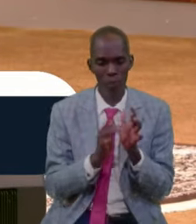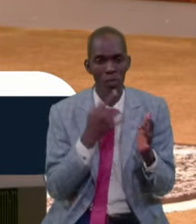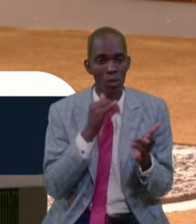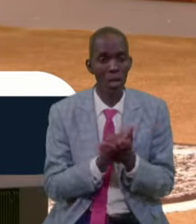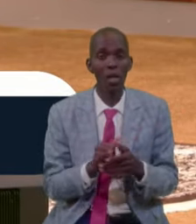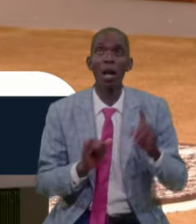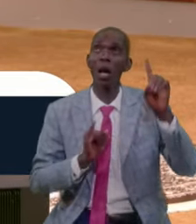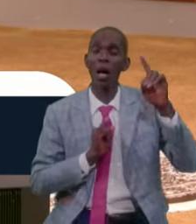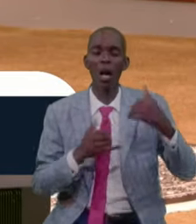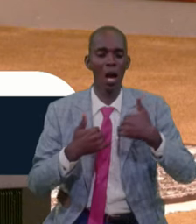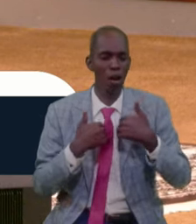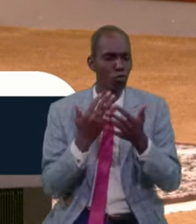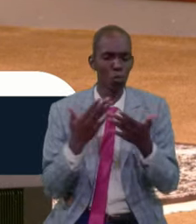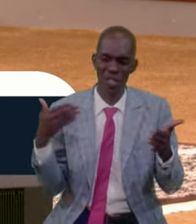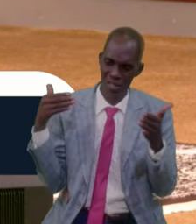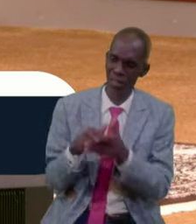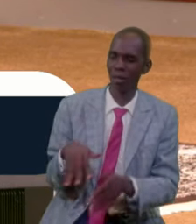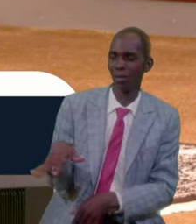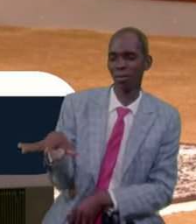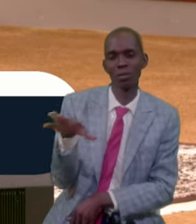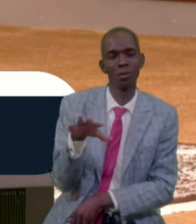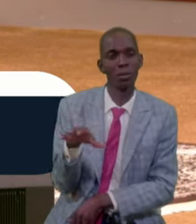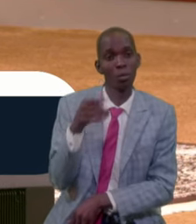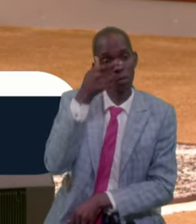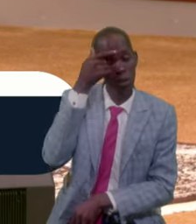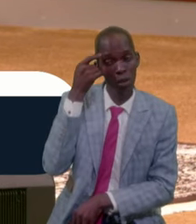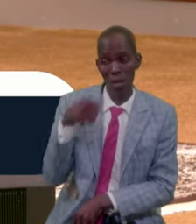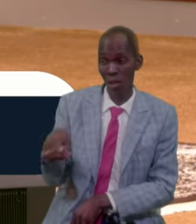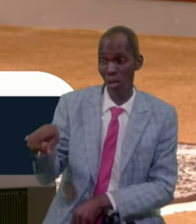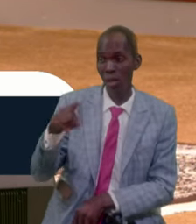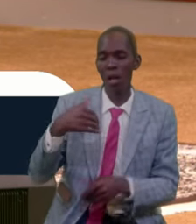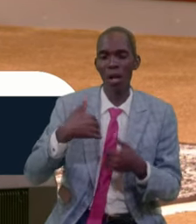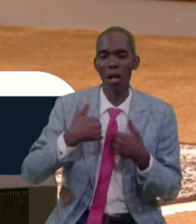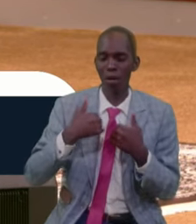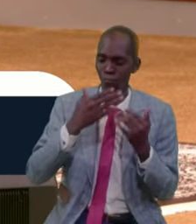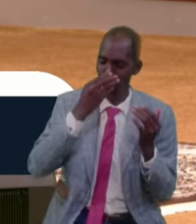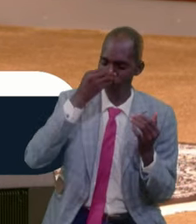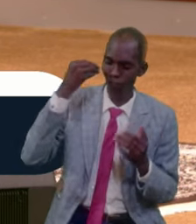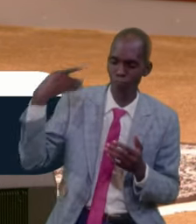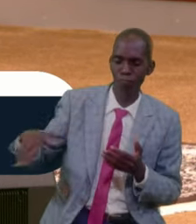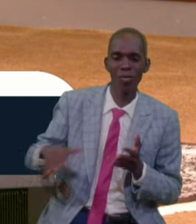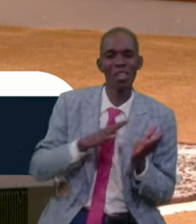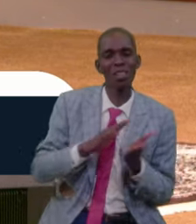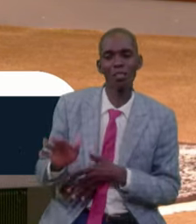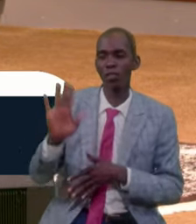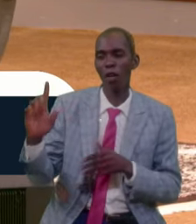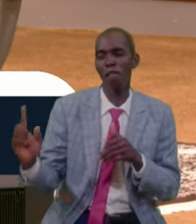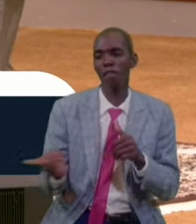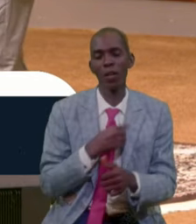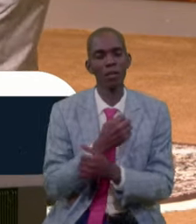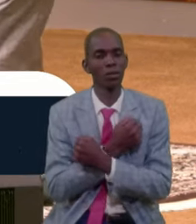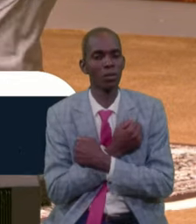them, because thou hast left thy first love. Look at verse 5. In